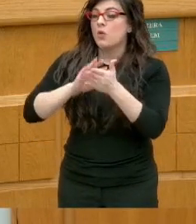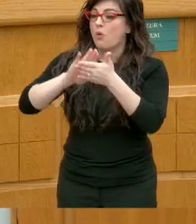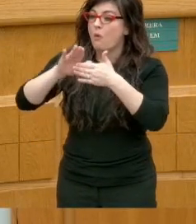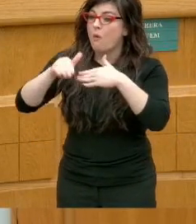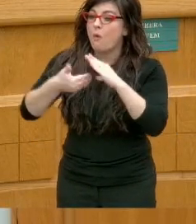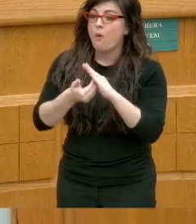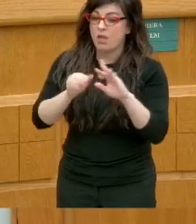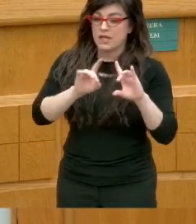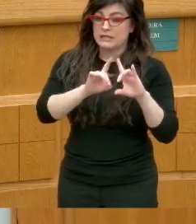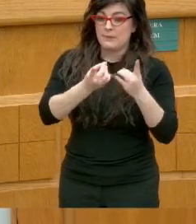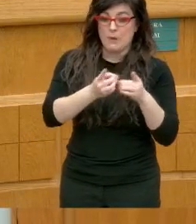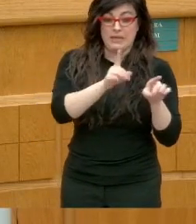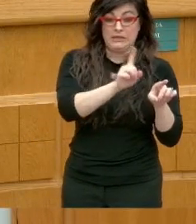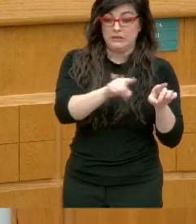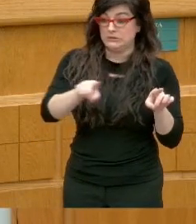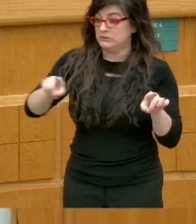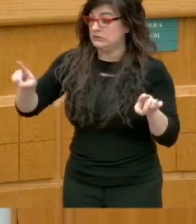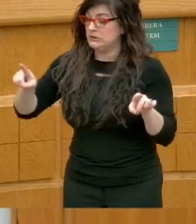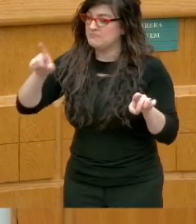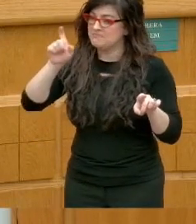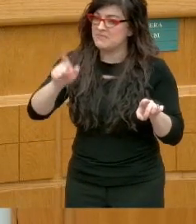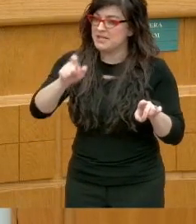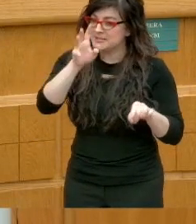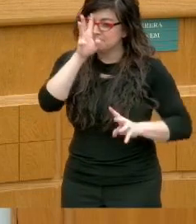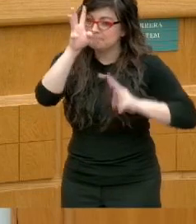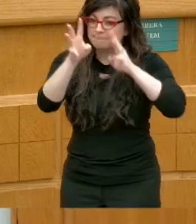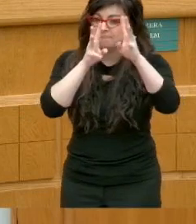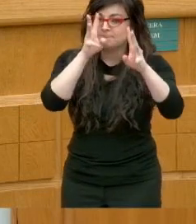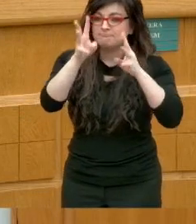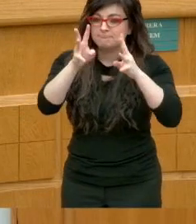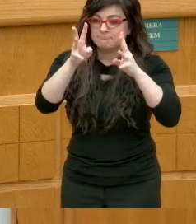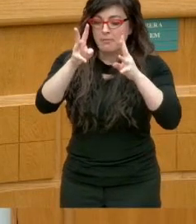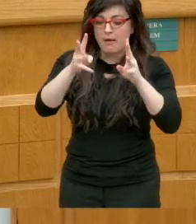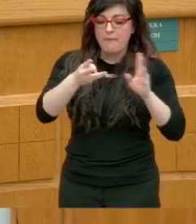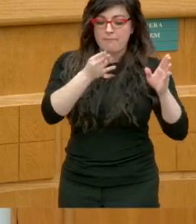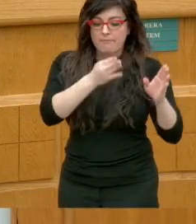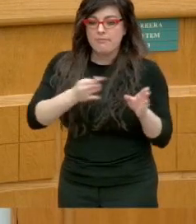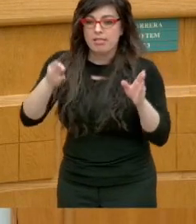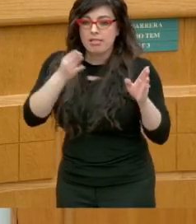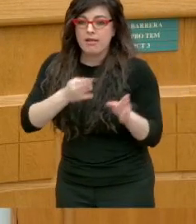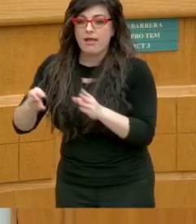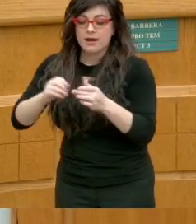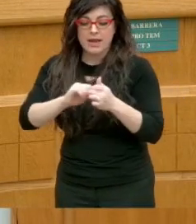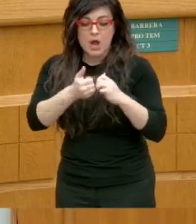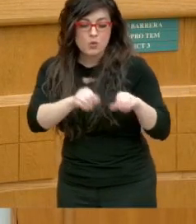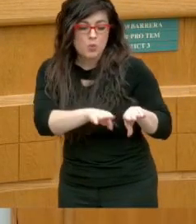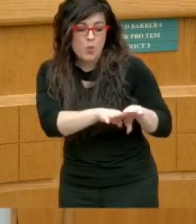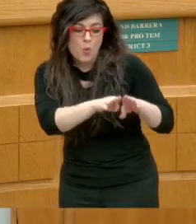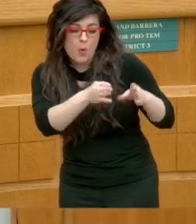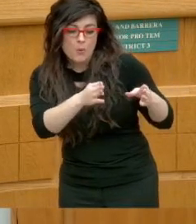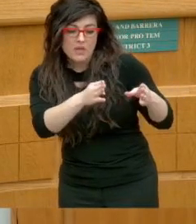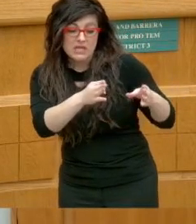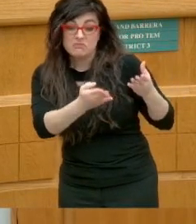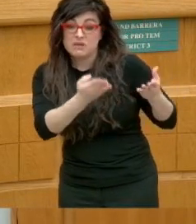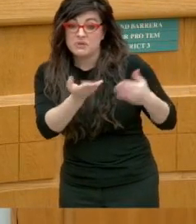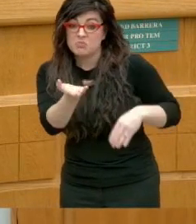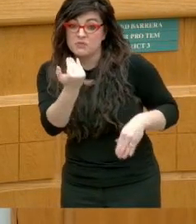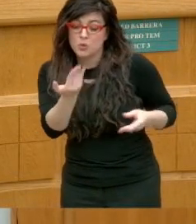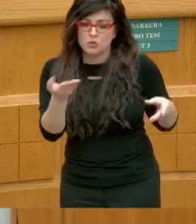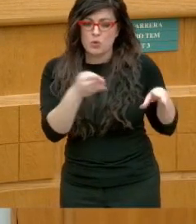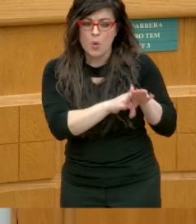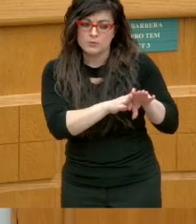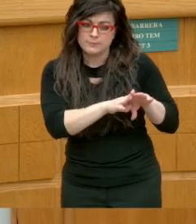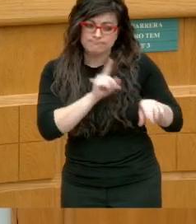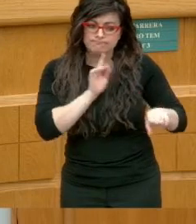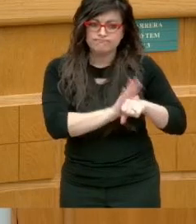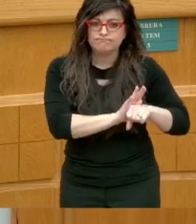written plan on how to proceed to either open, that it may have been completely closed, or continue to operate